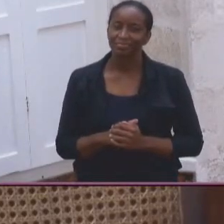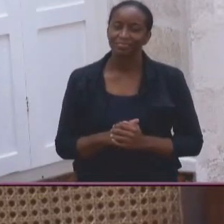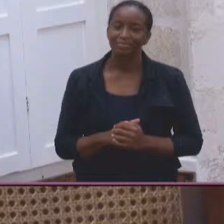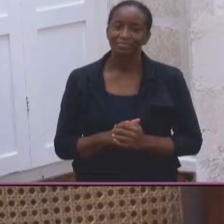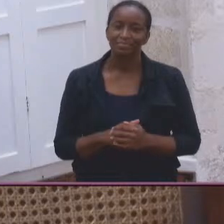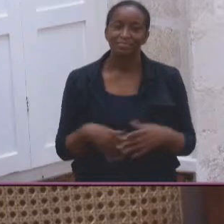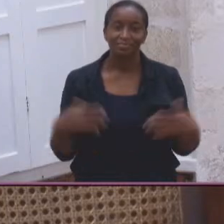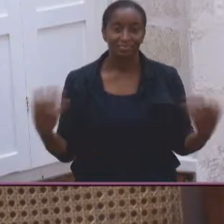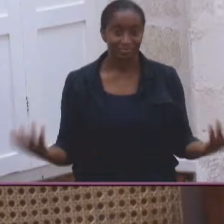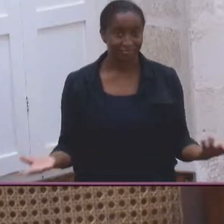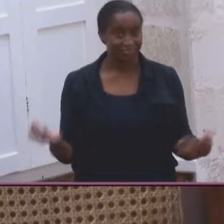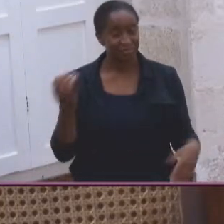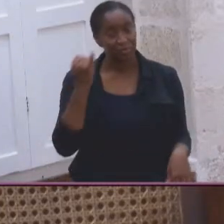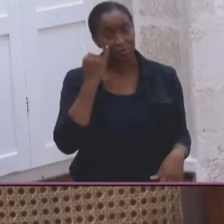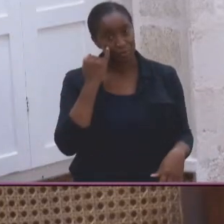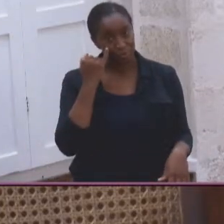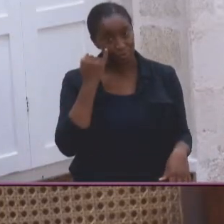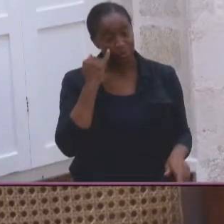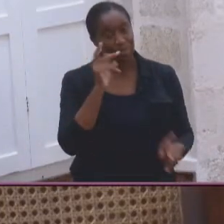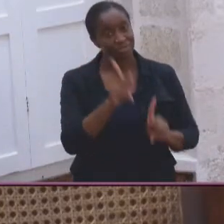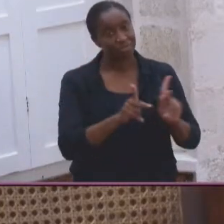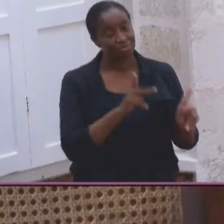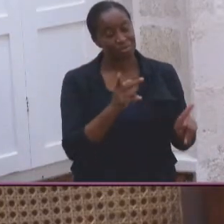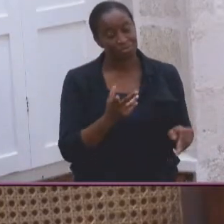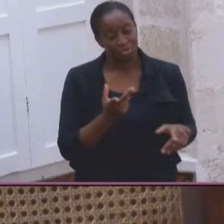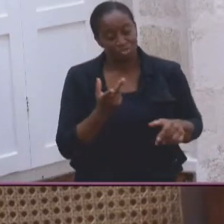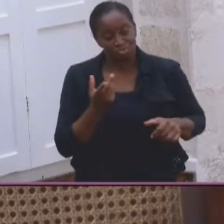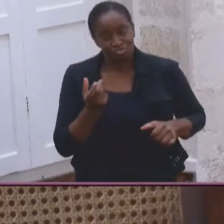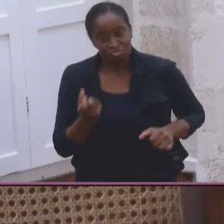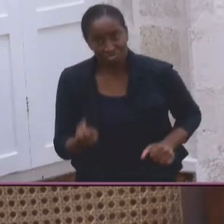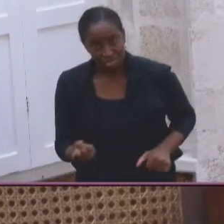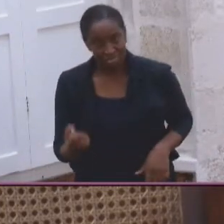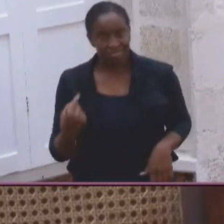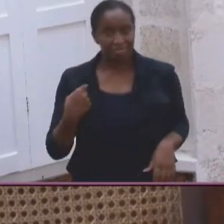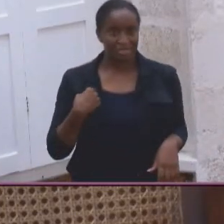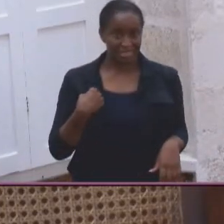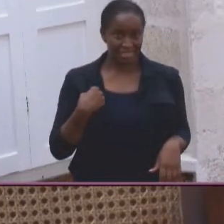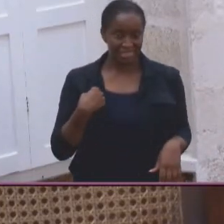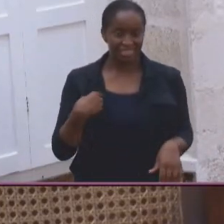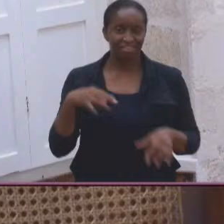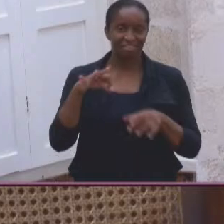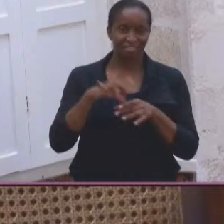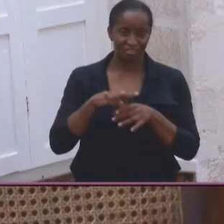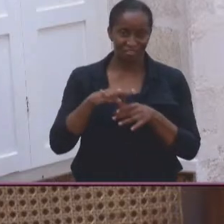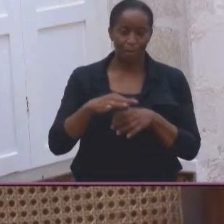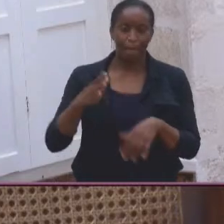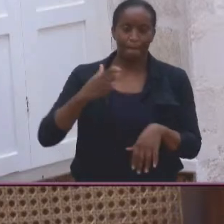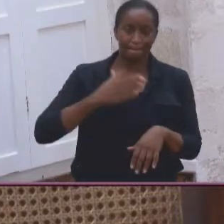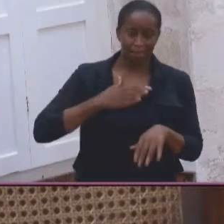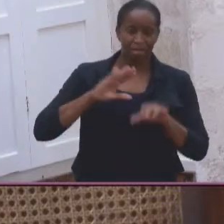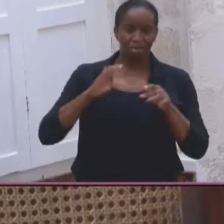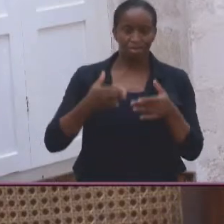61-0 mandate? If I had that authority, what would I choose to do?